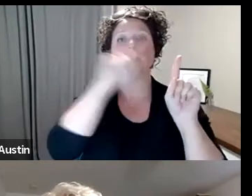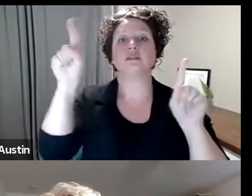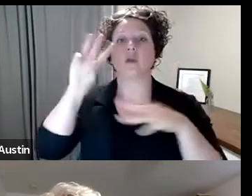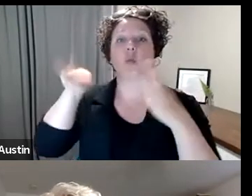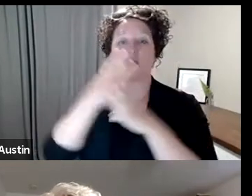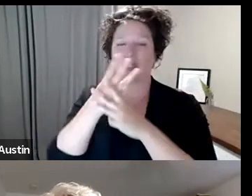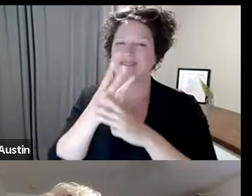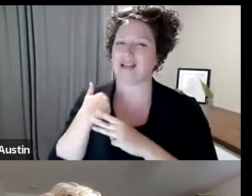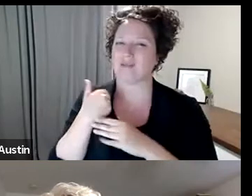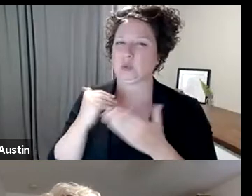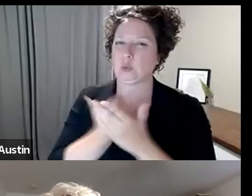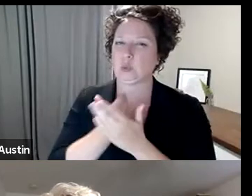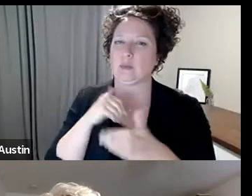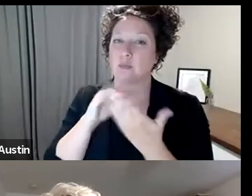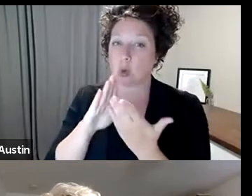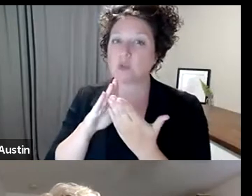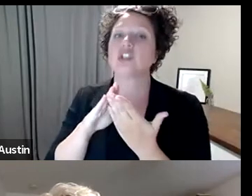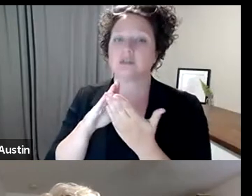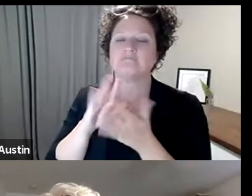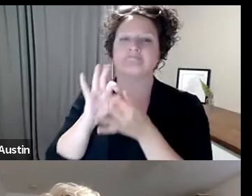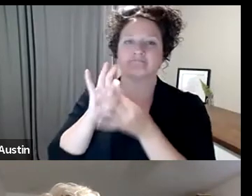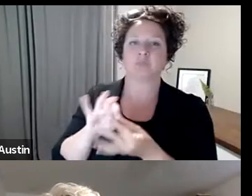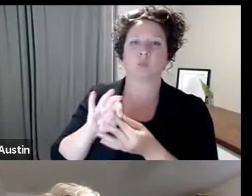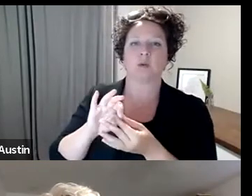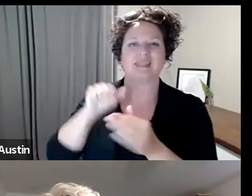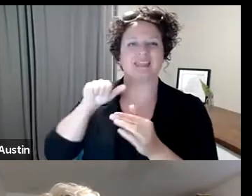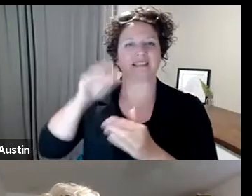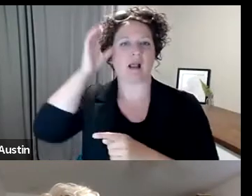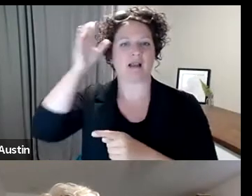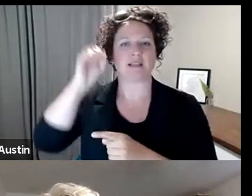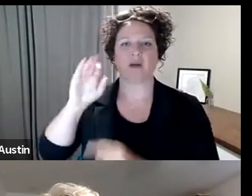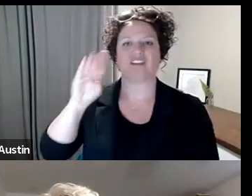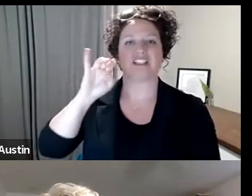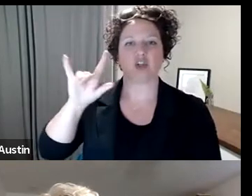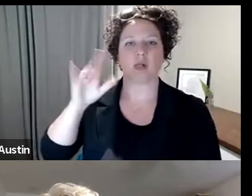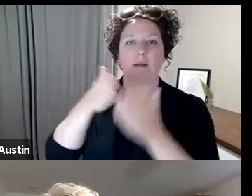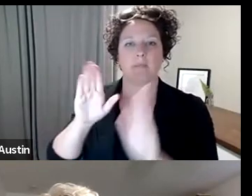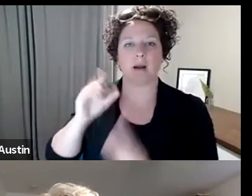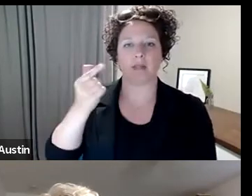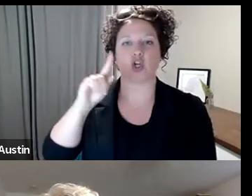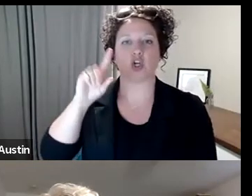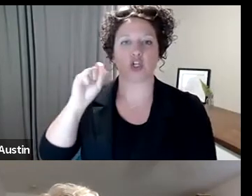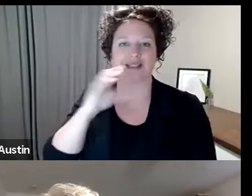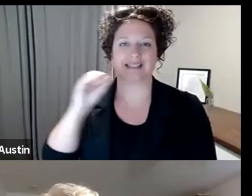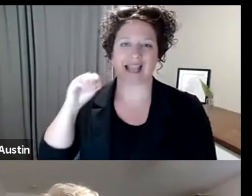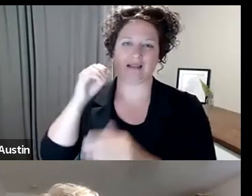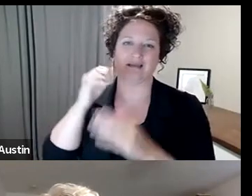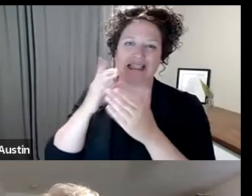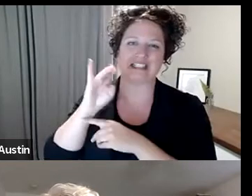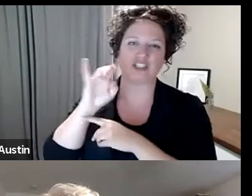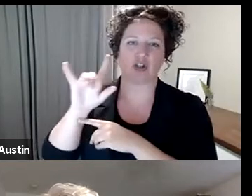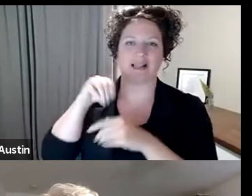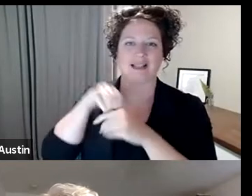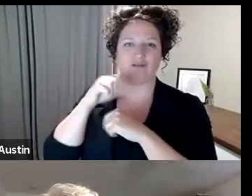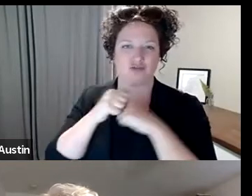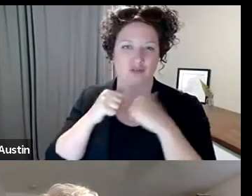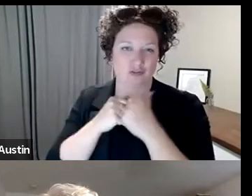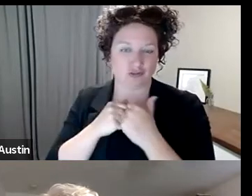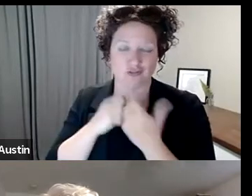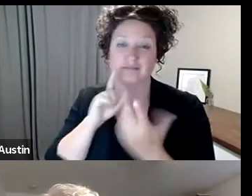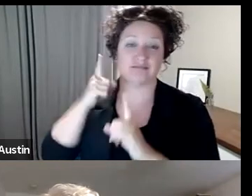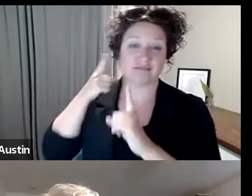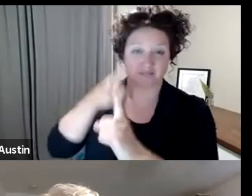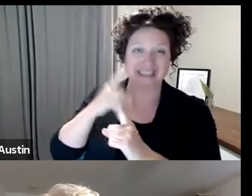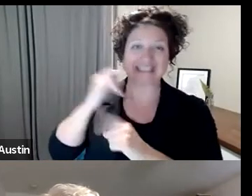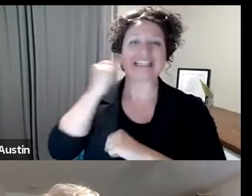a new approach, and it is grounded in this concept of digital public goods and digital infrastructure. The idea is that if